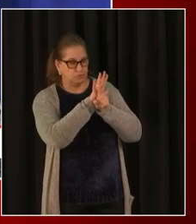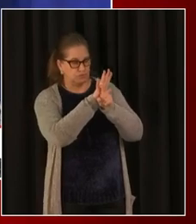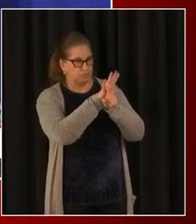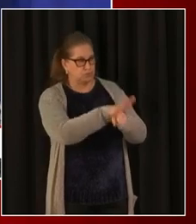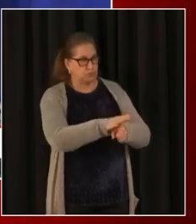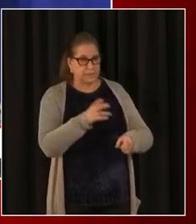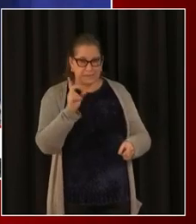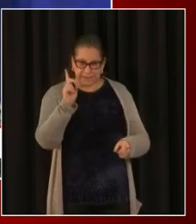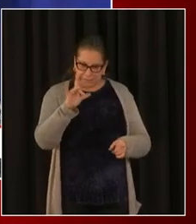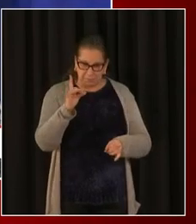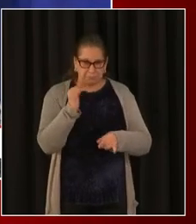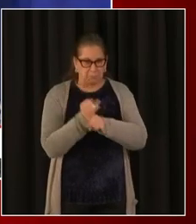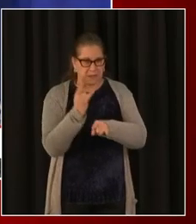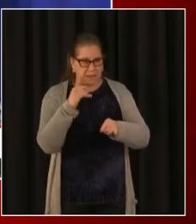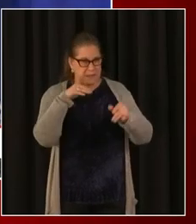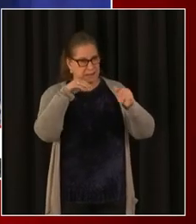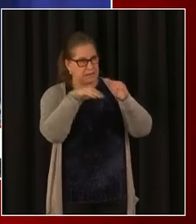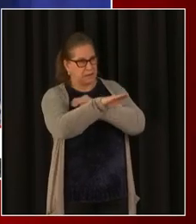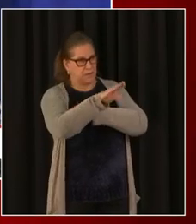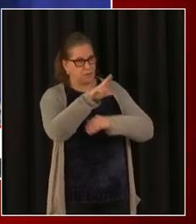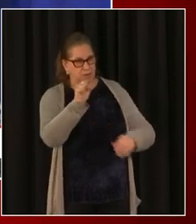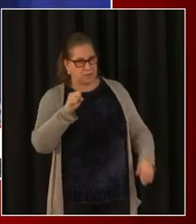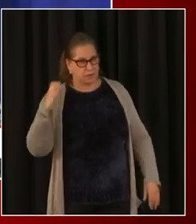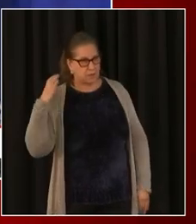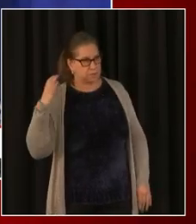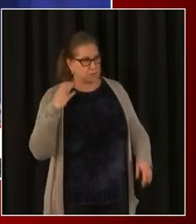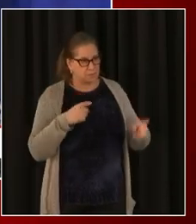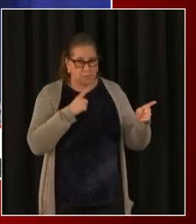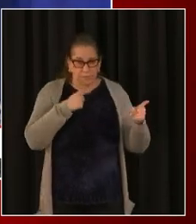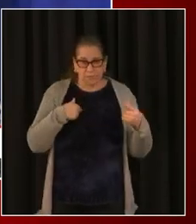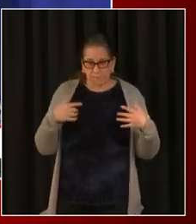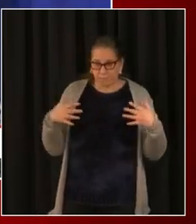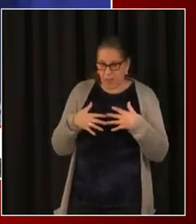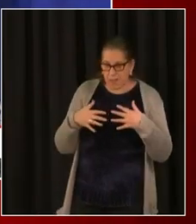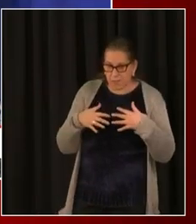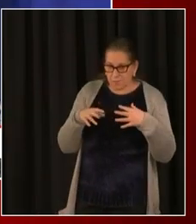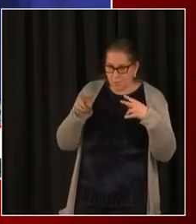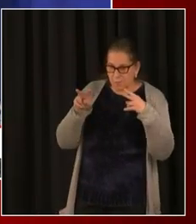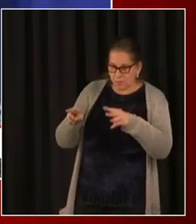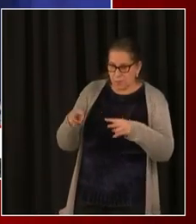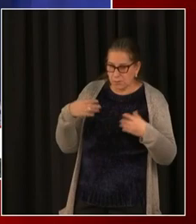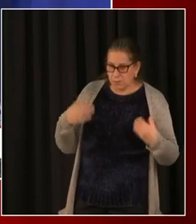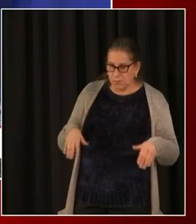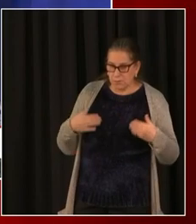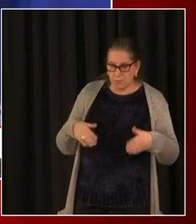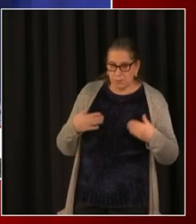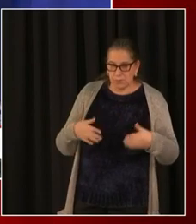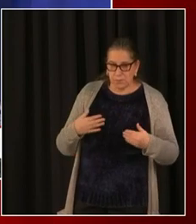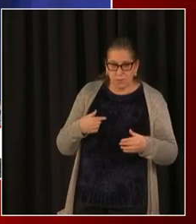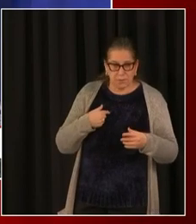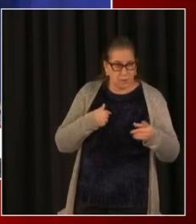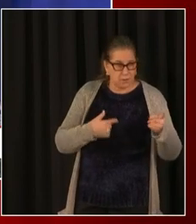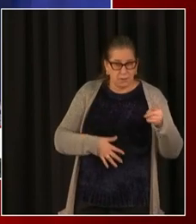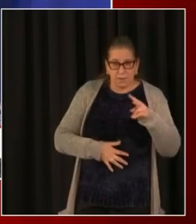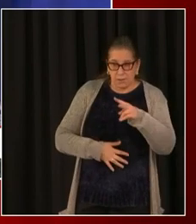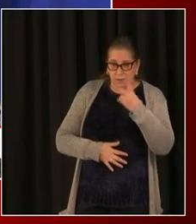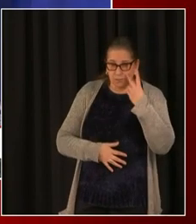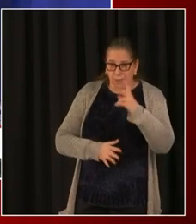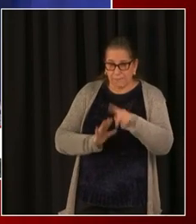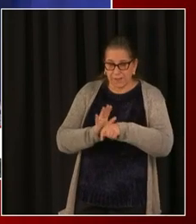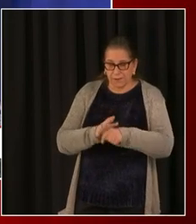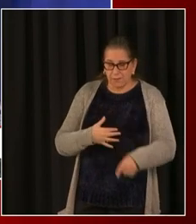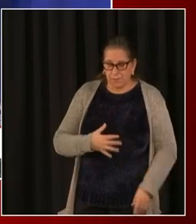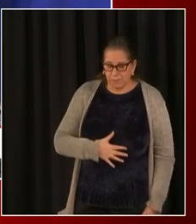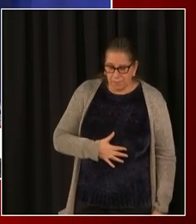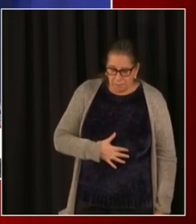It's terrifying when you watch the video. I mean, what did that officer say to you? Yeah, it makes me sick to my stomach to see that video.